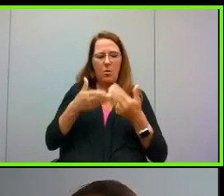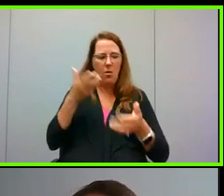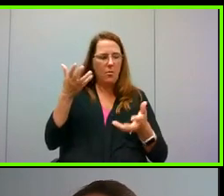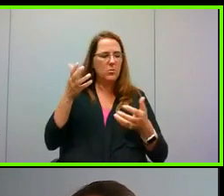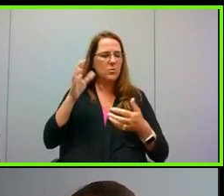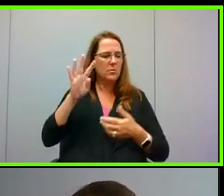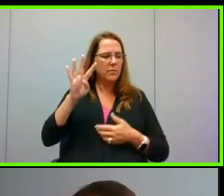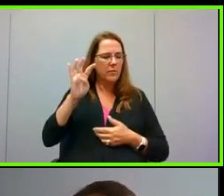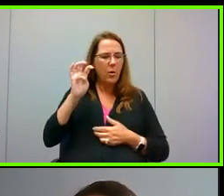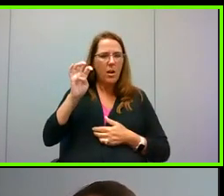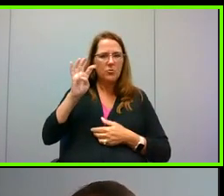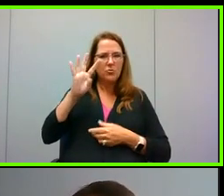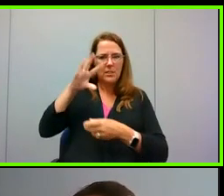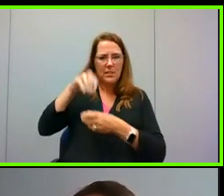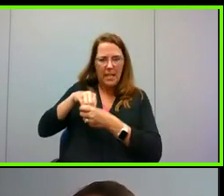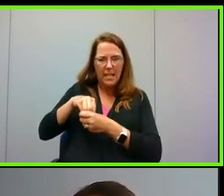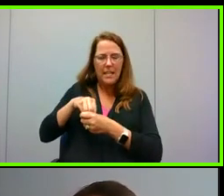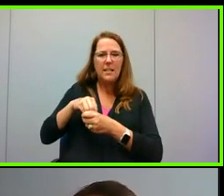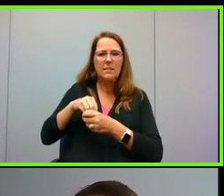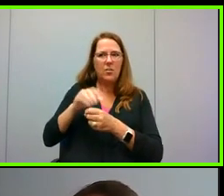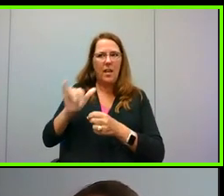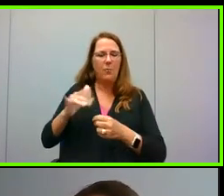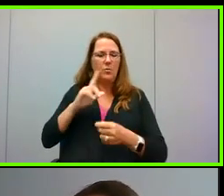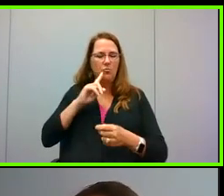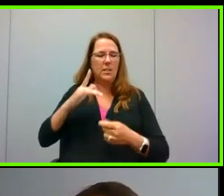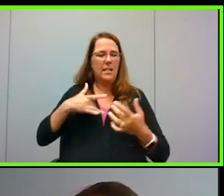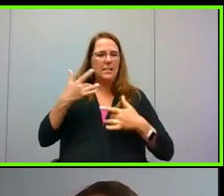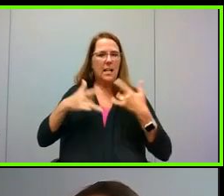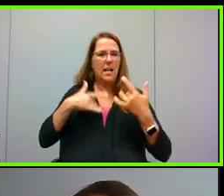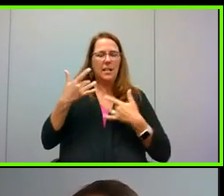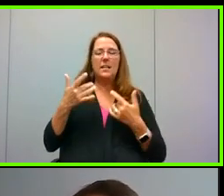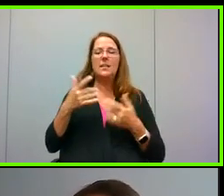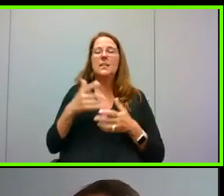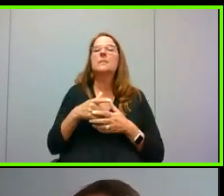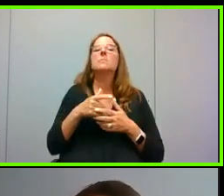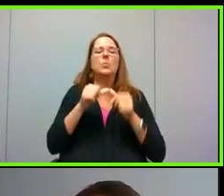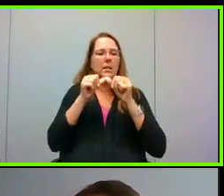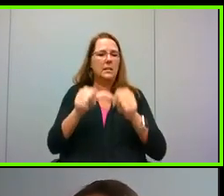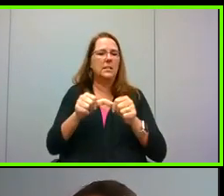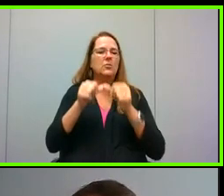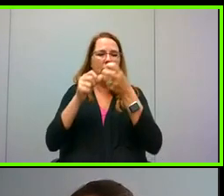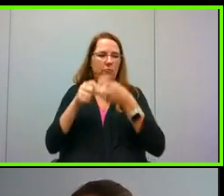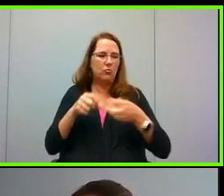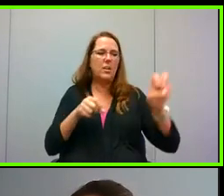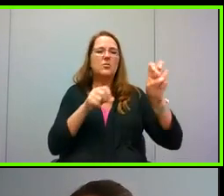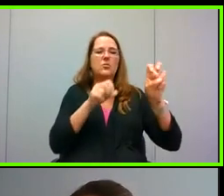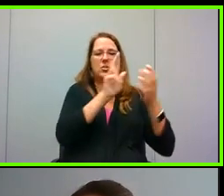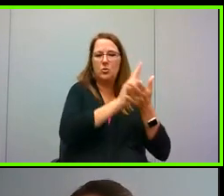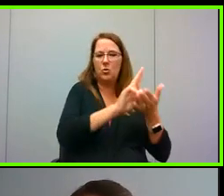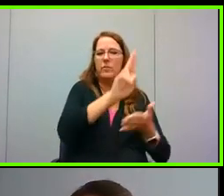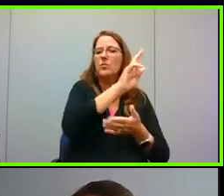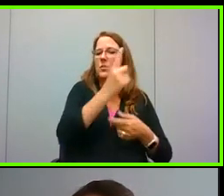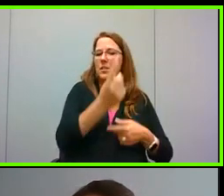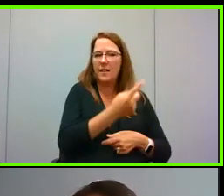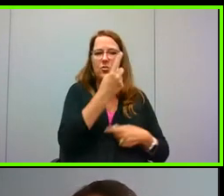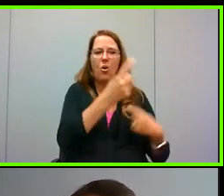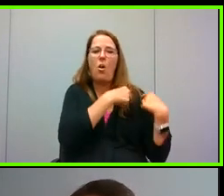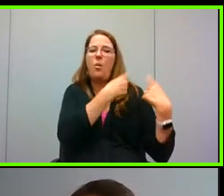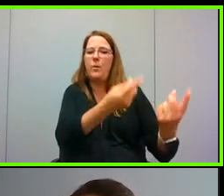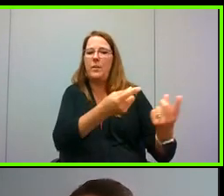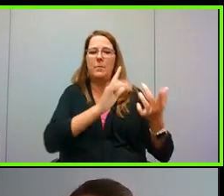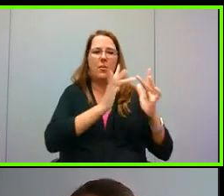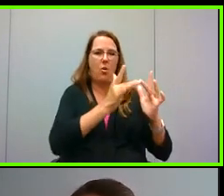it. So that was really exciting. We continue to do our Transition University, which has always been online. And that